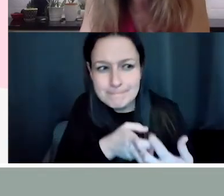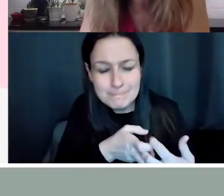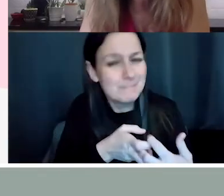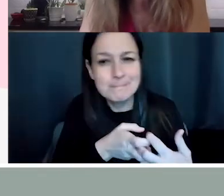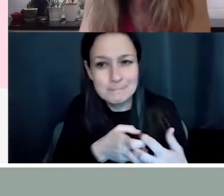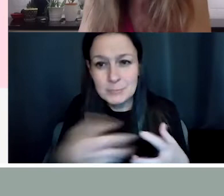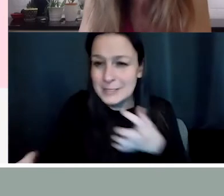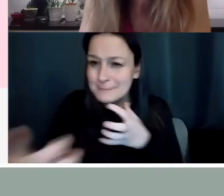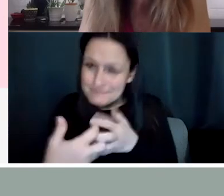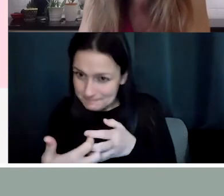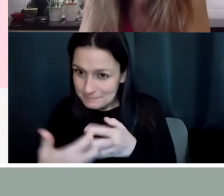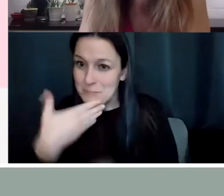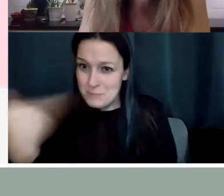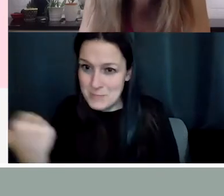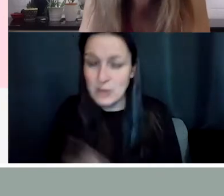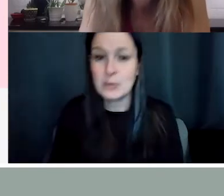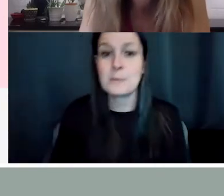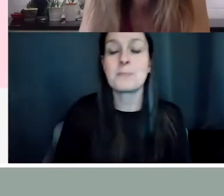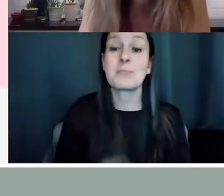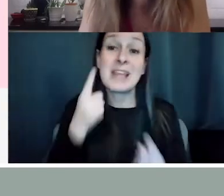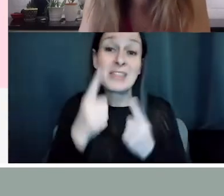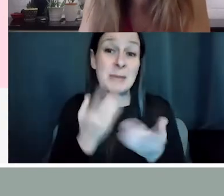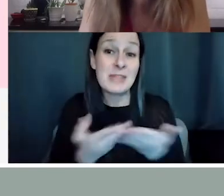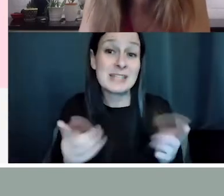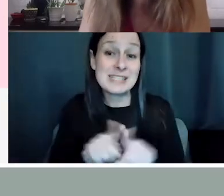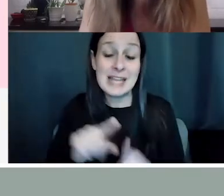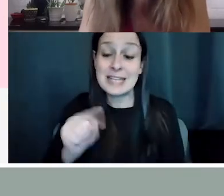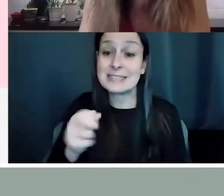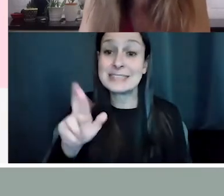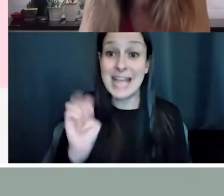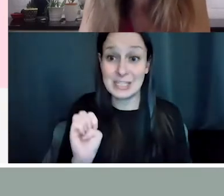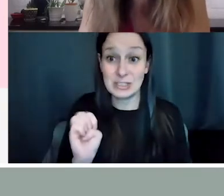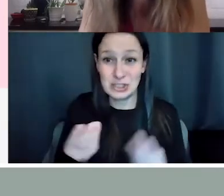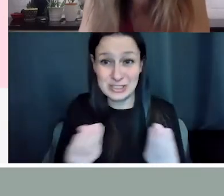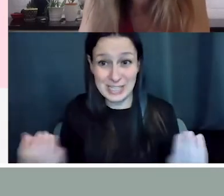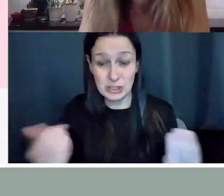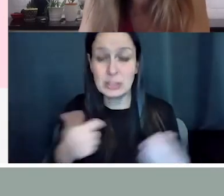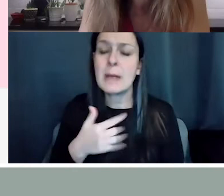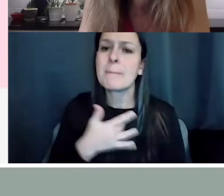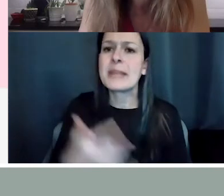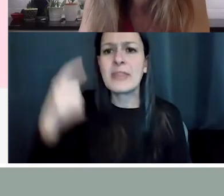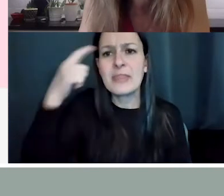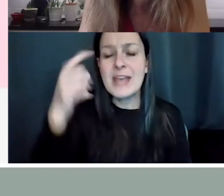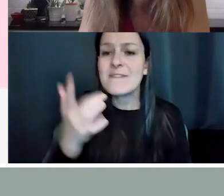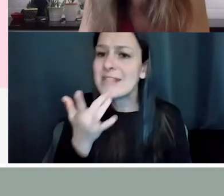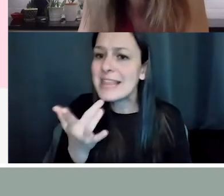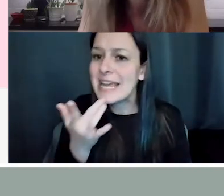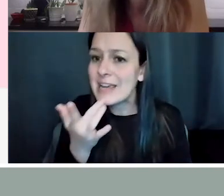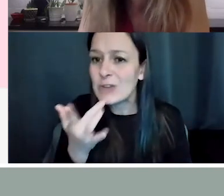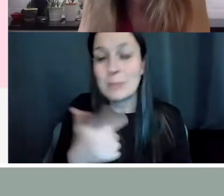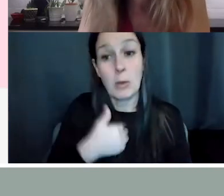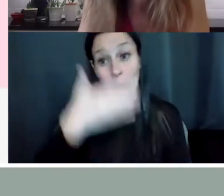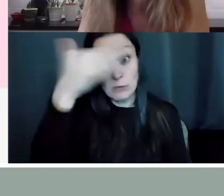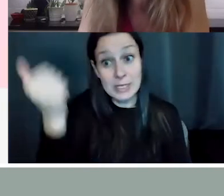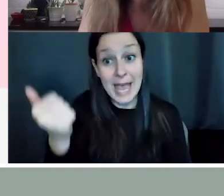your body. Think about things like texture, right? We often think about flavor, but we forget about